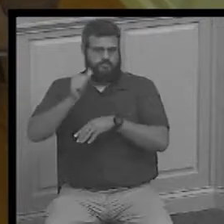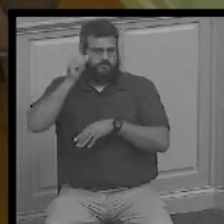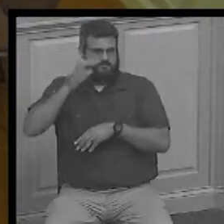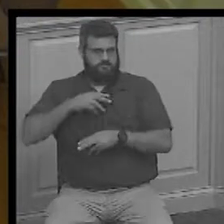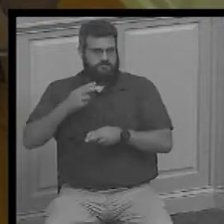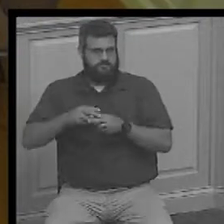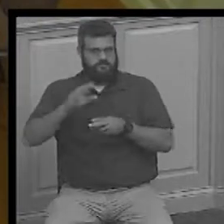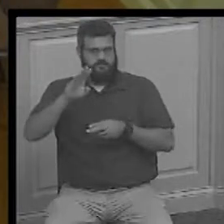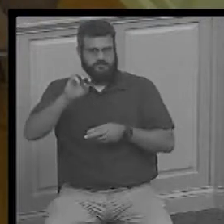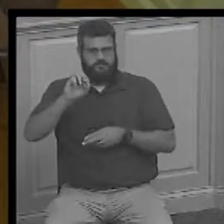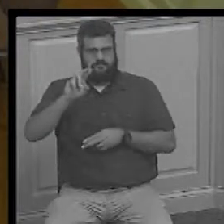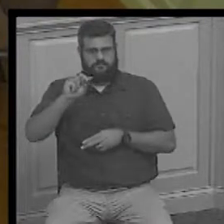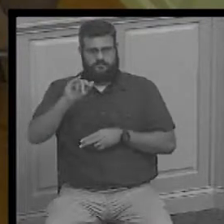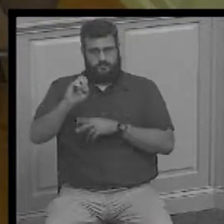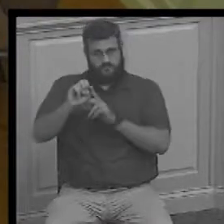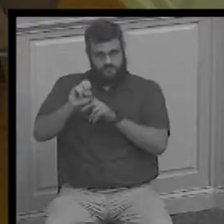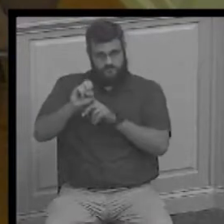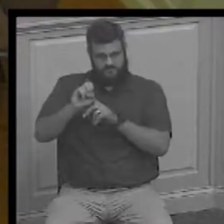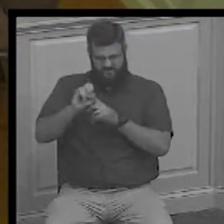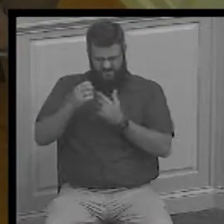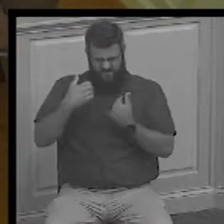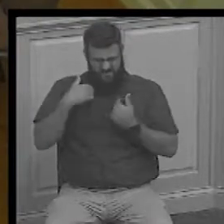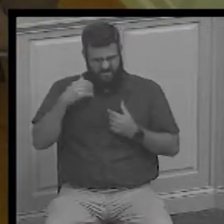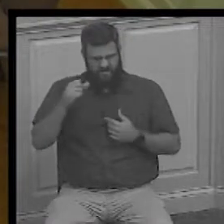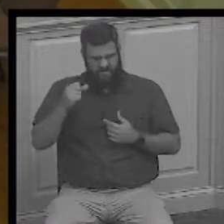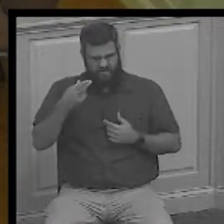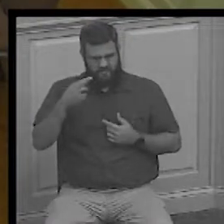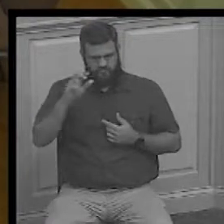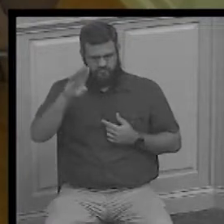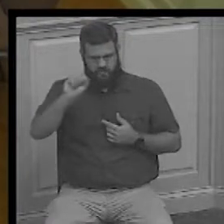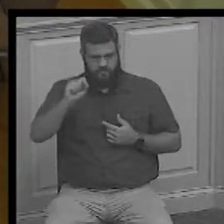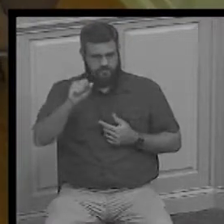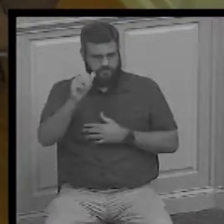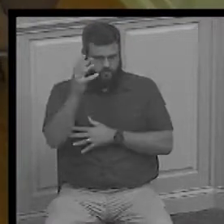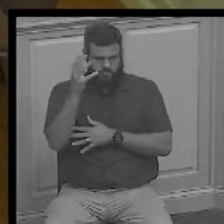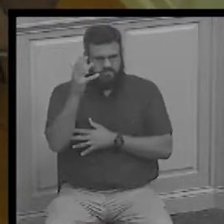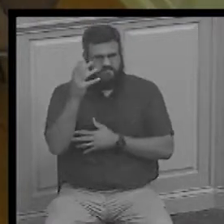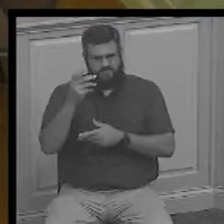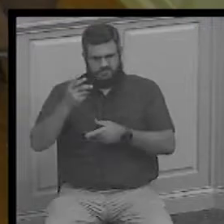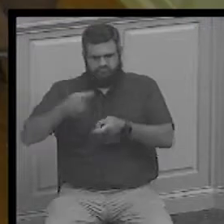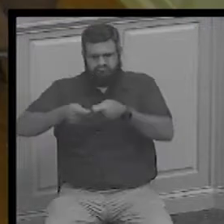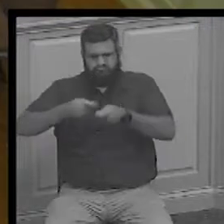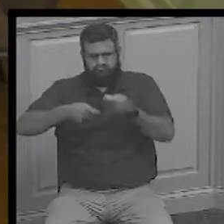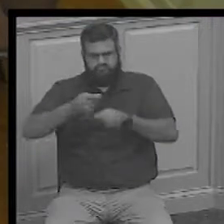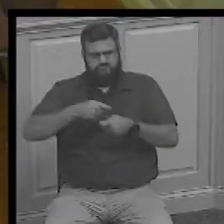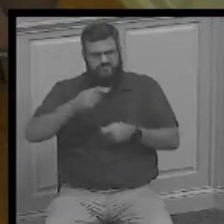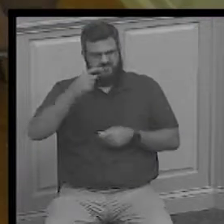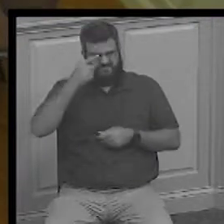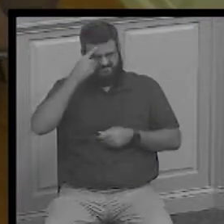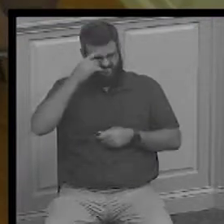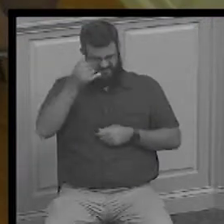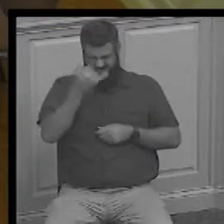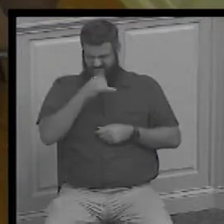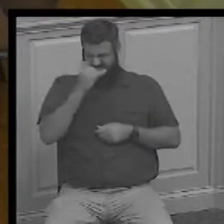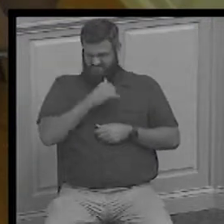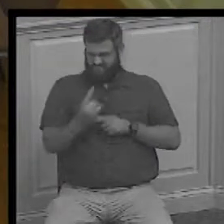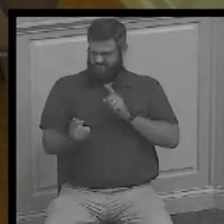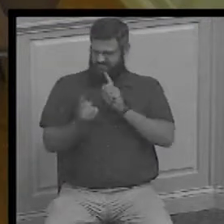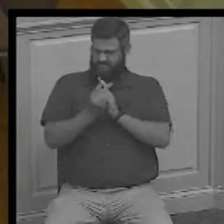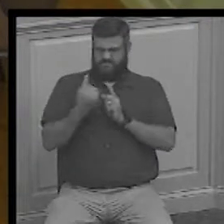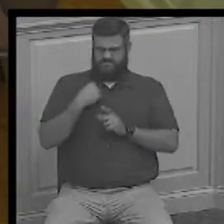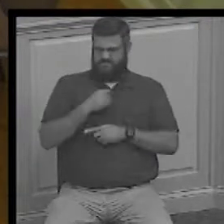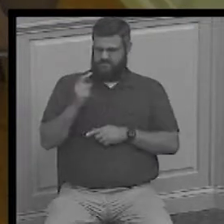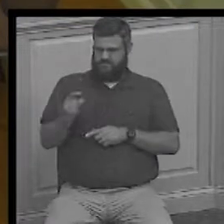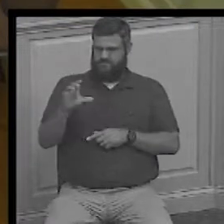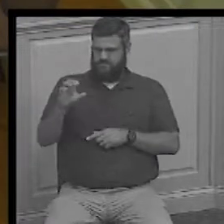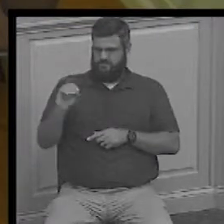he just wanted to swap out some shrubs, was it? And put Like trim some trees, change Yeah. some trees, Yeah. put And some it shrubs. seems so silly that he had to come get a COA from us